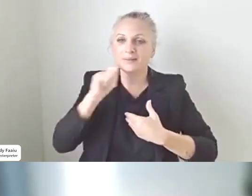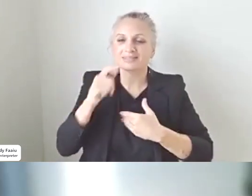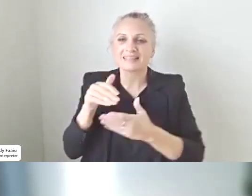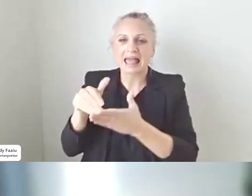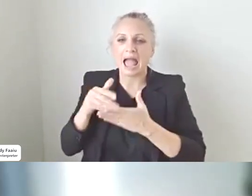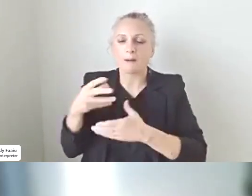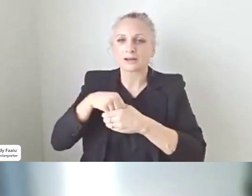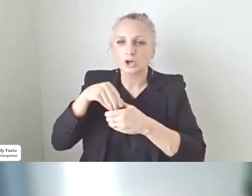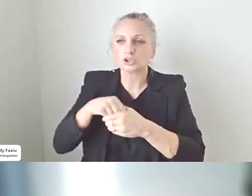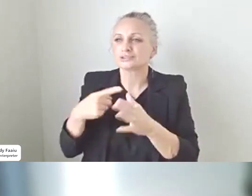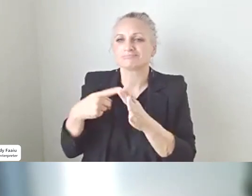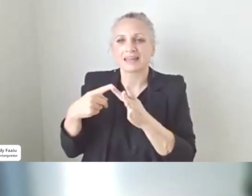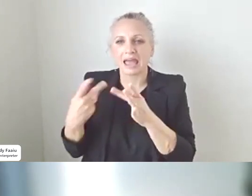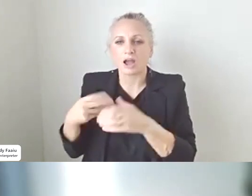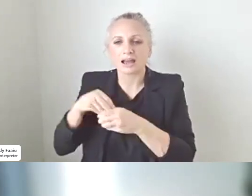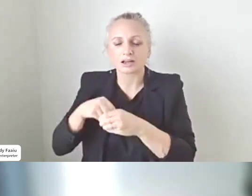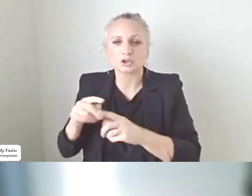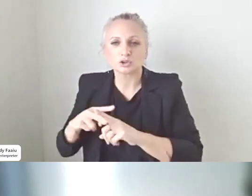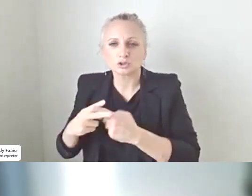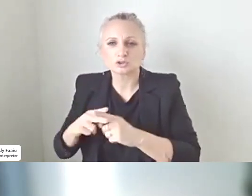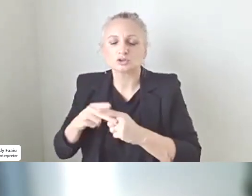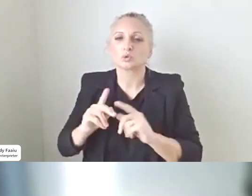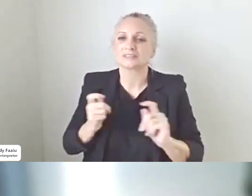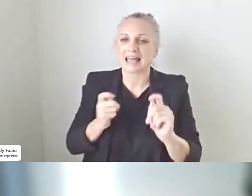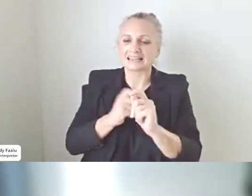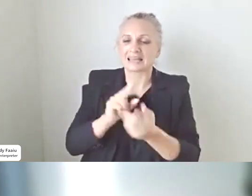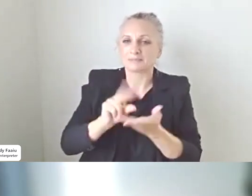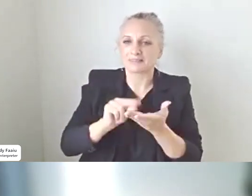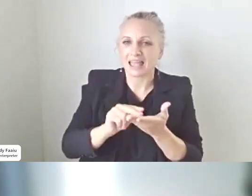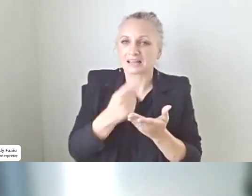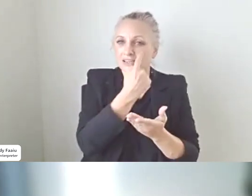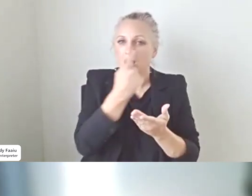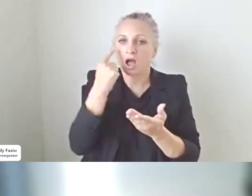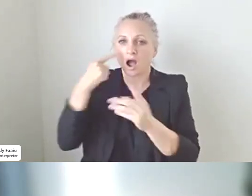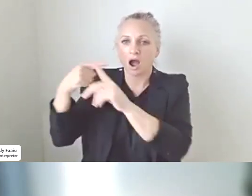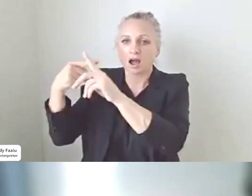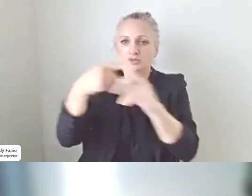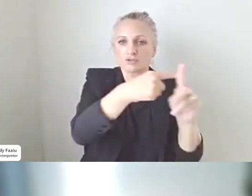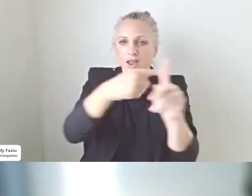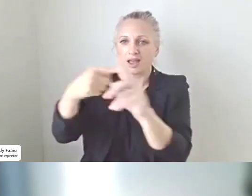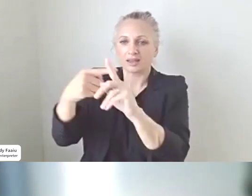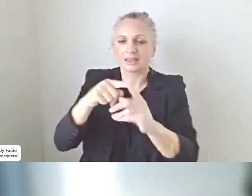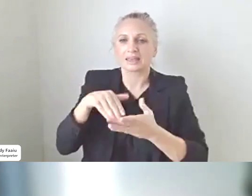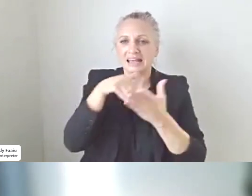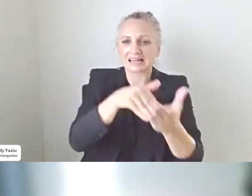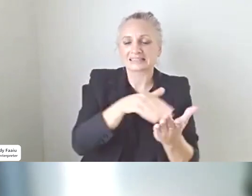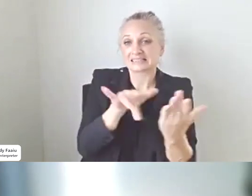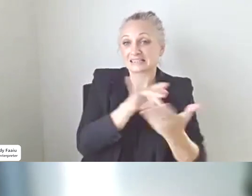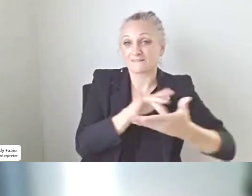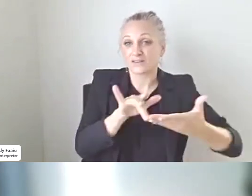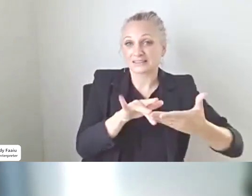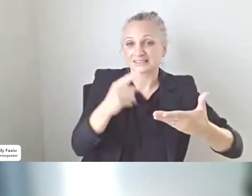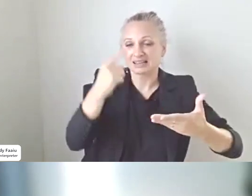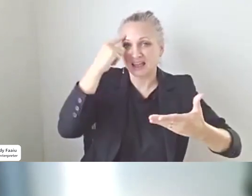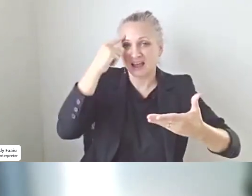apps, adaptive technology, voice control, eye tracking, assistive devices, and I think platforms like